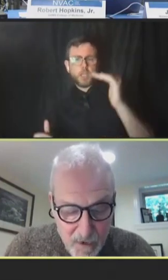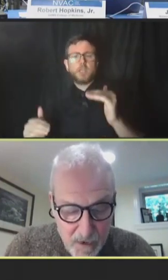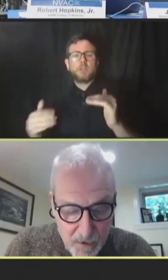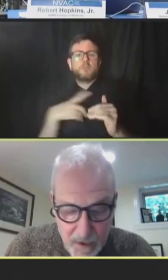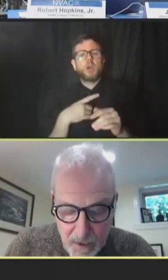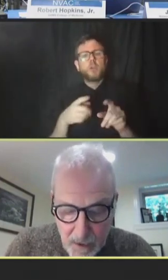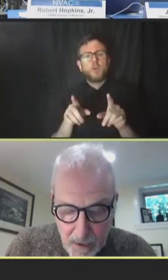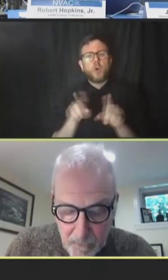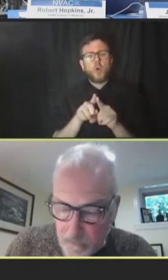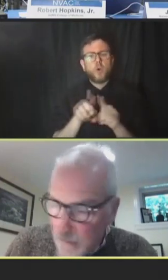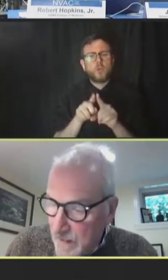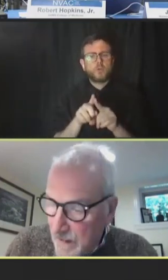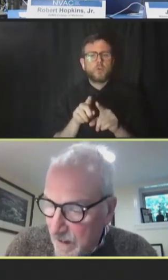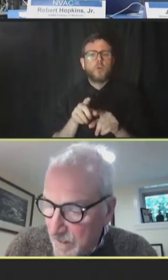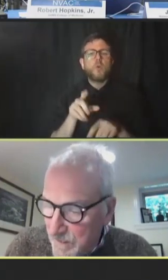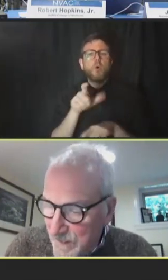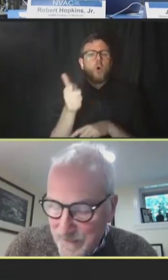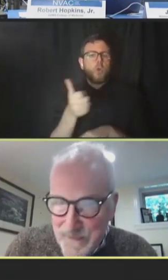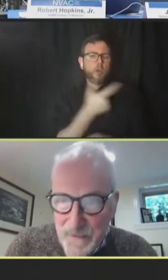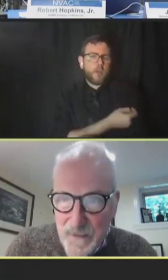then finally,